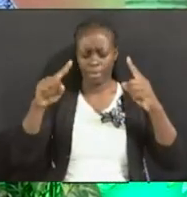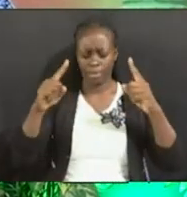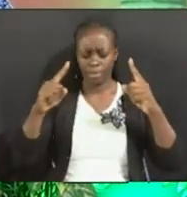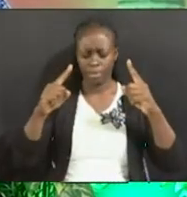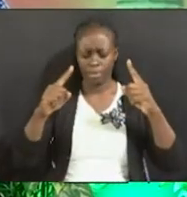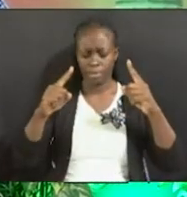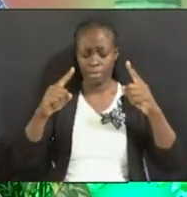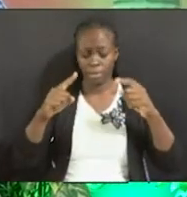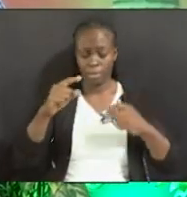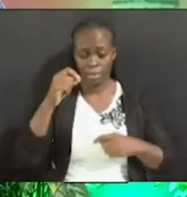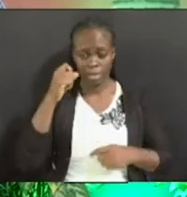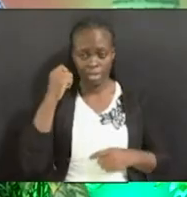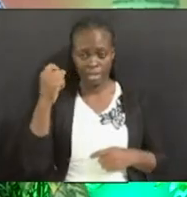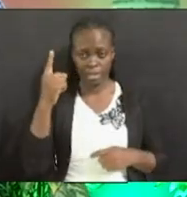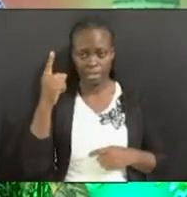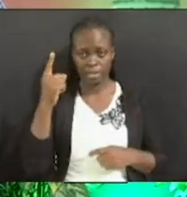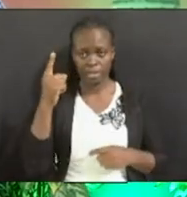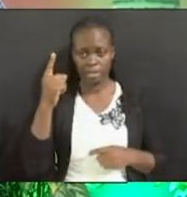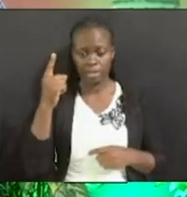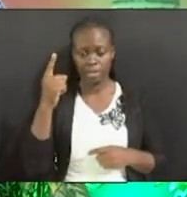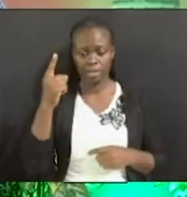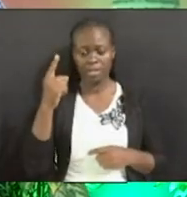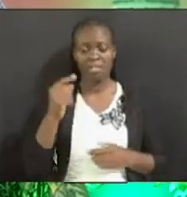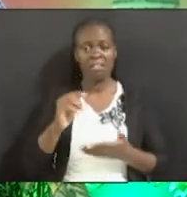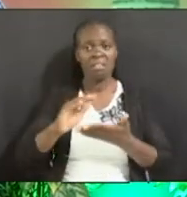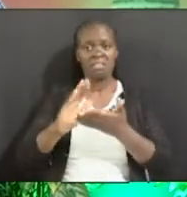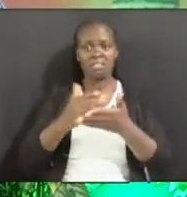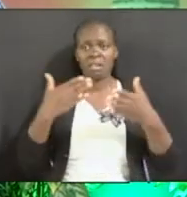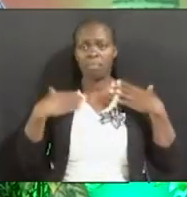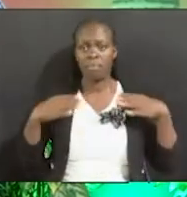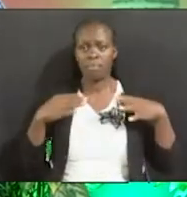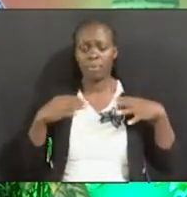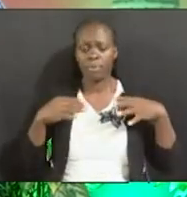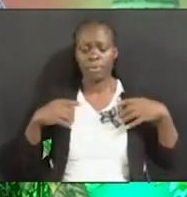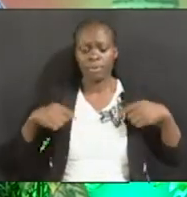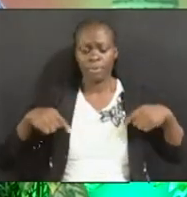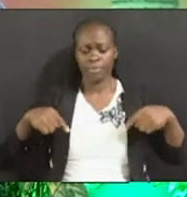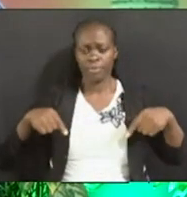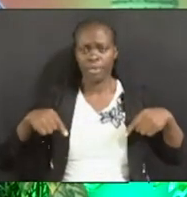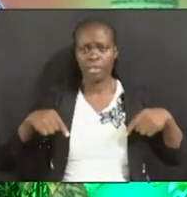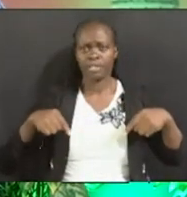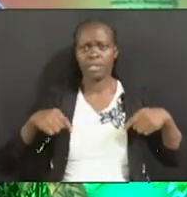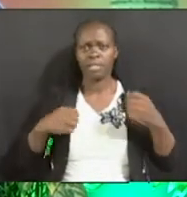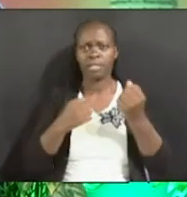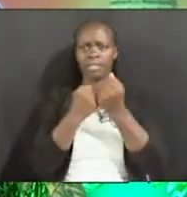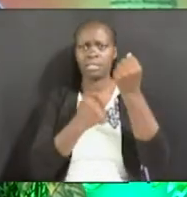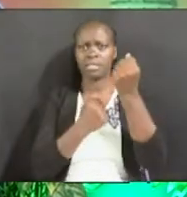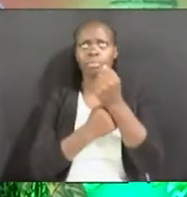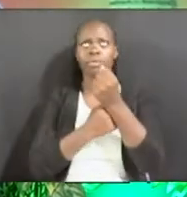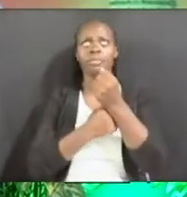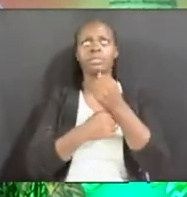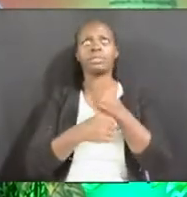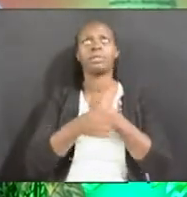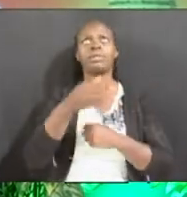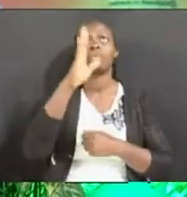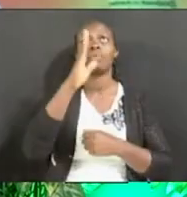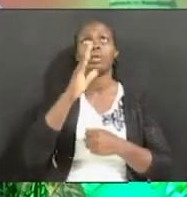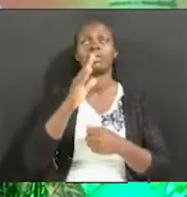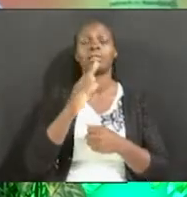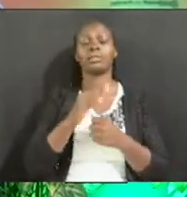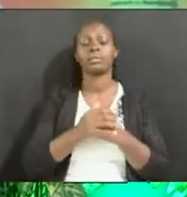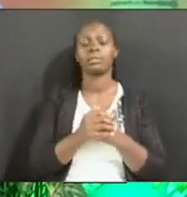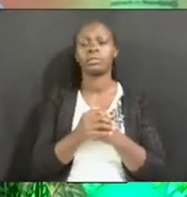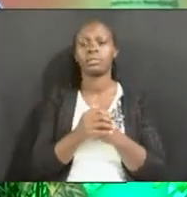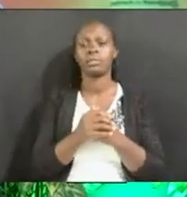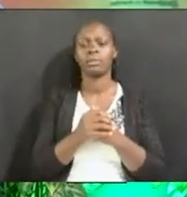with me? Some of us are afraid to support the cause of the gospel, become a champion. Some of